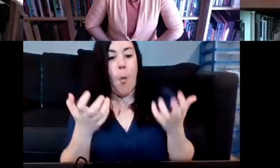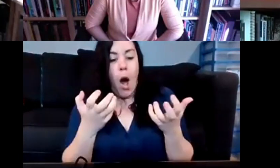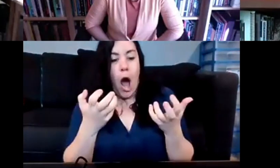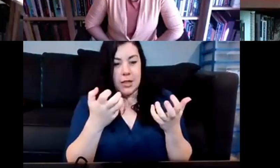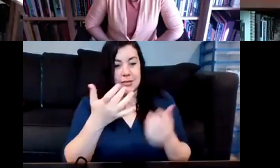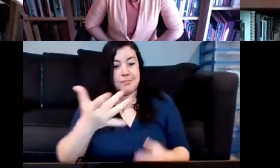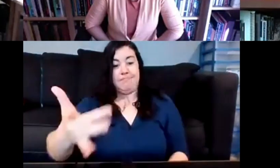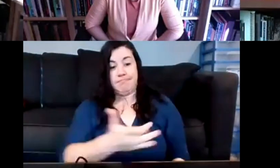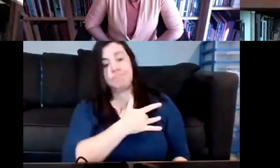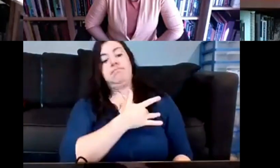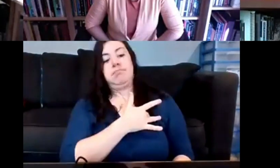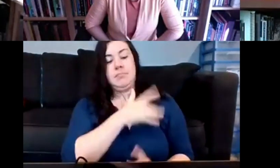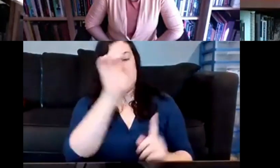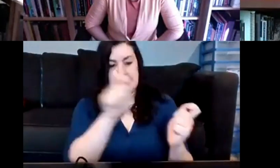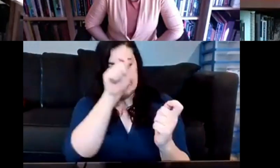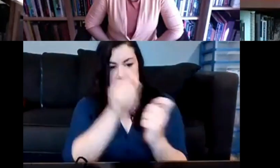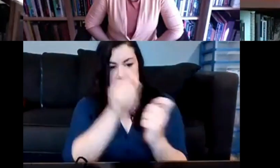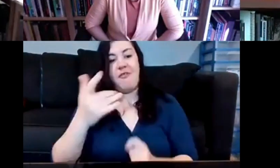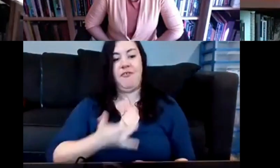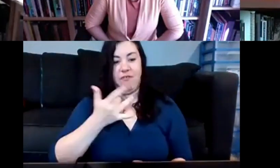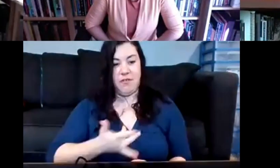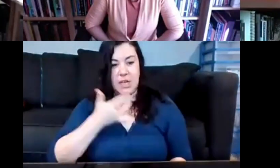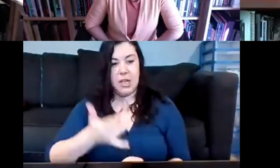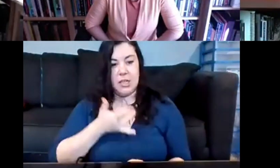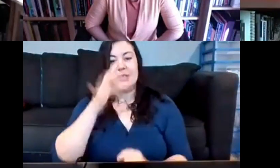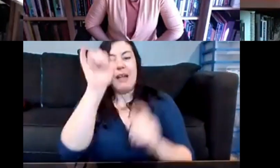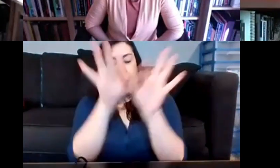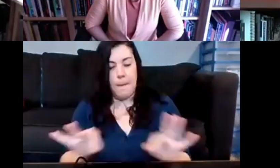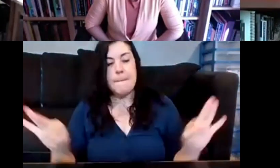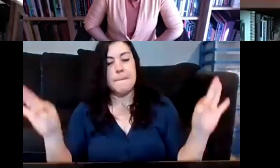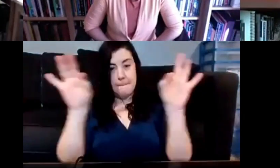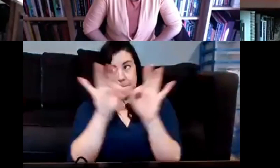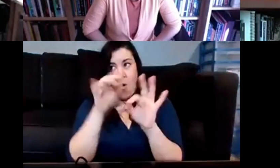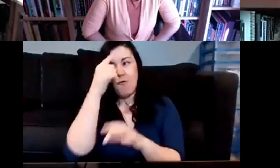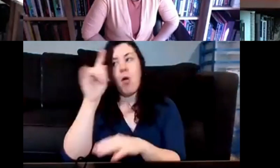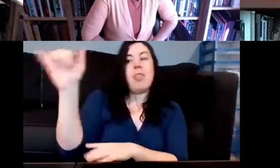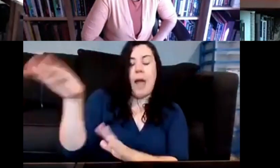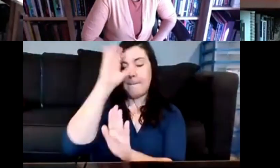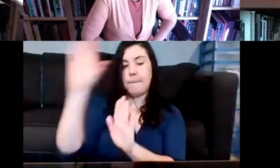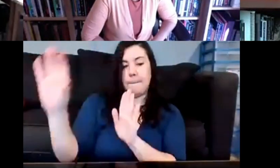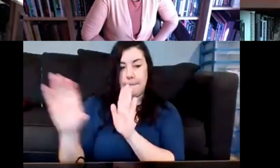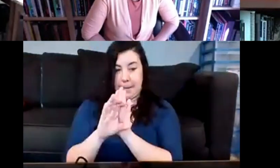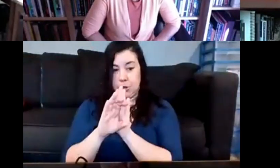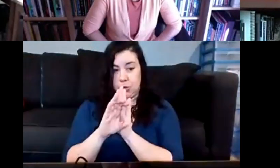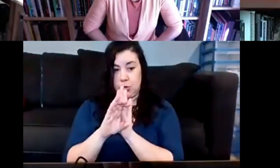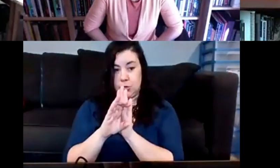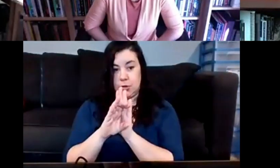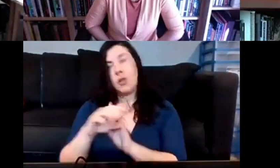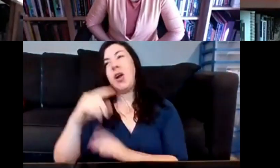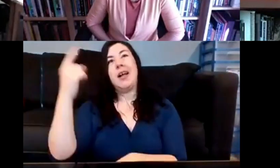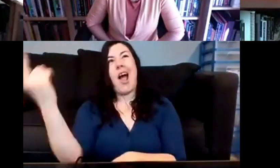there that I feel like is important to that work. So I don't think that it's always very